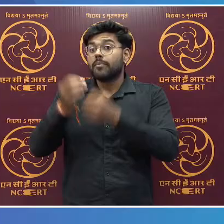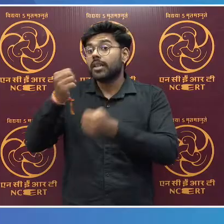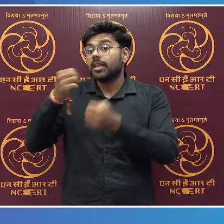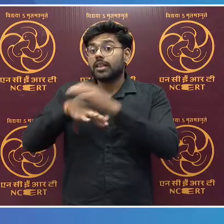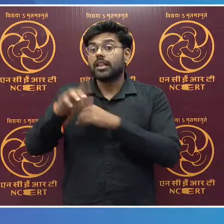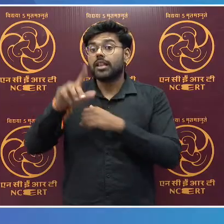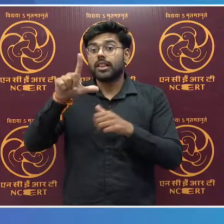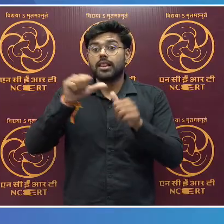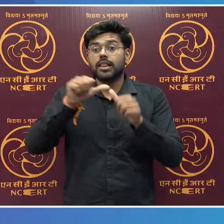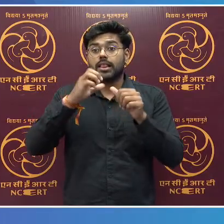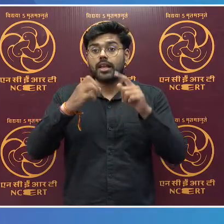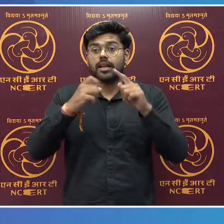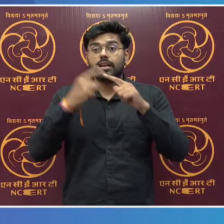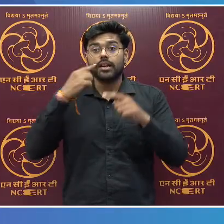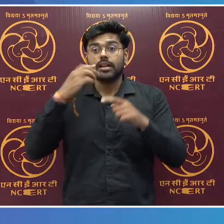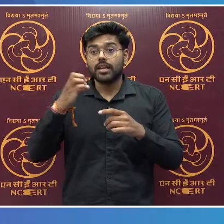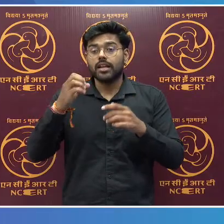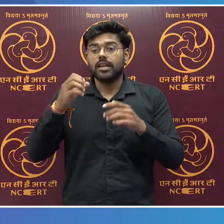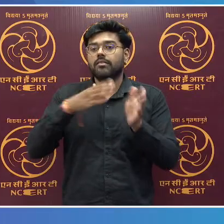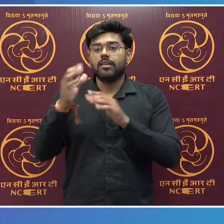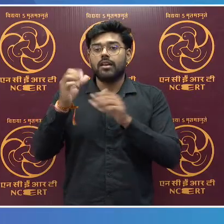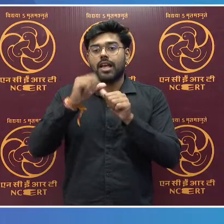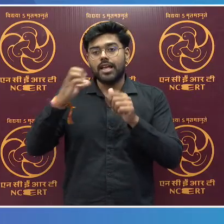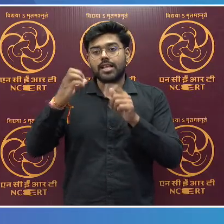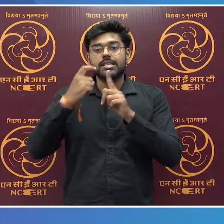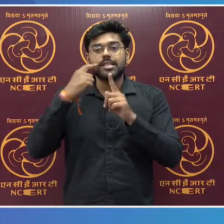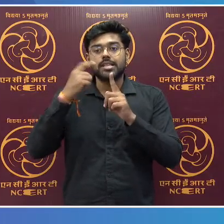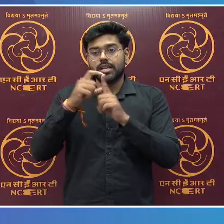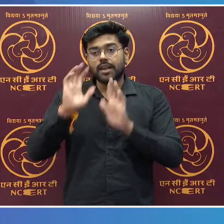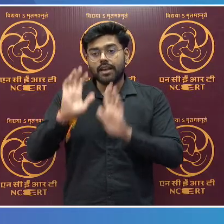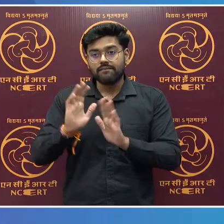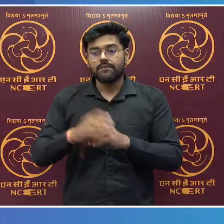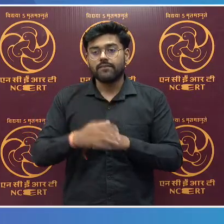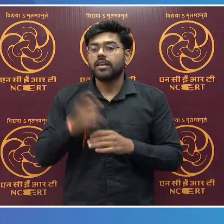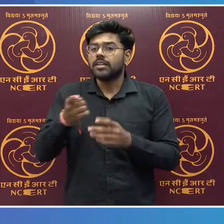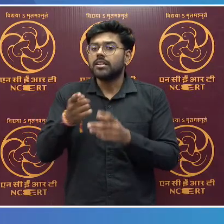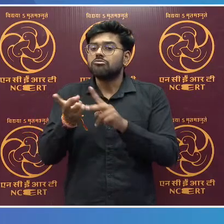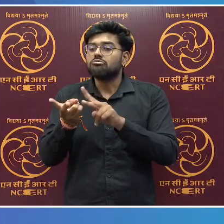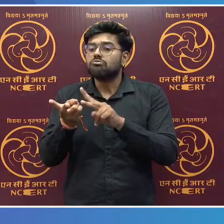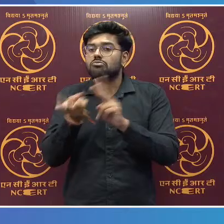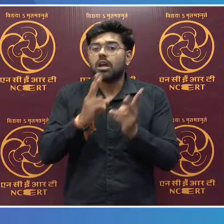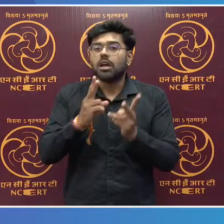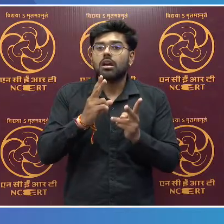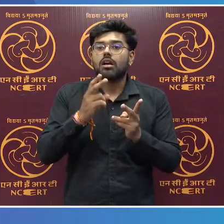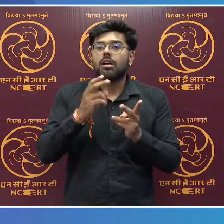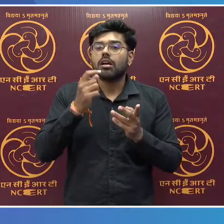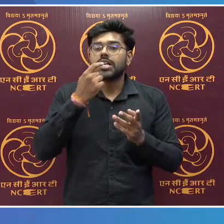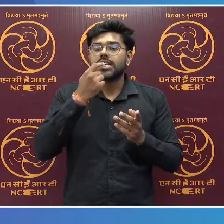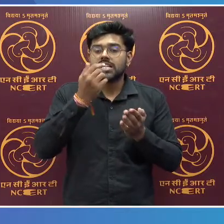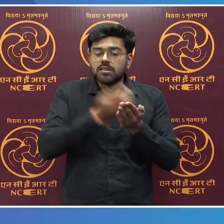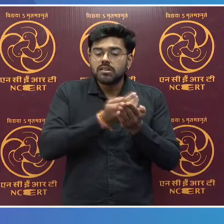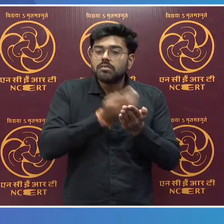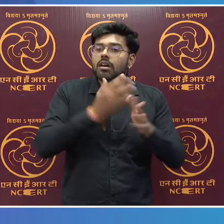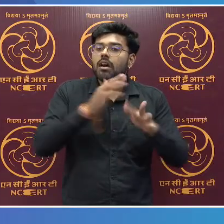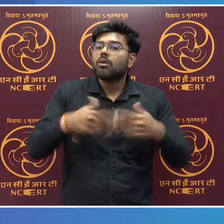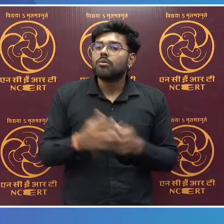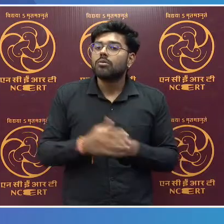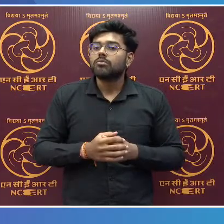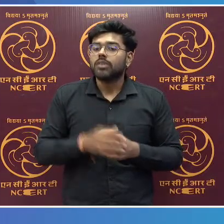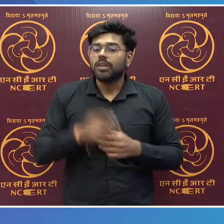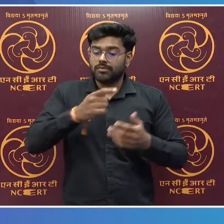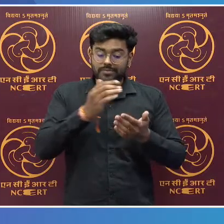it, right? Now, further what happens, how it turns into a curd? You know, a spoonful of this